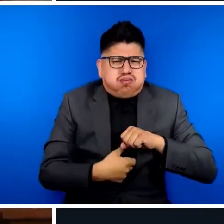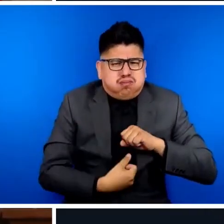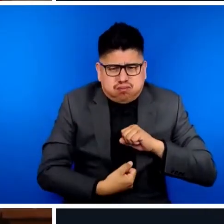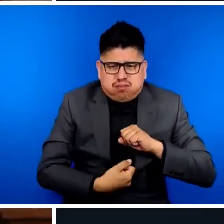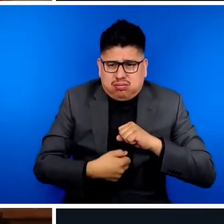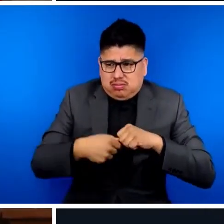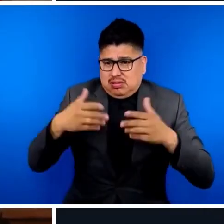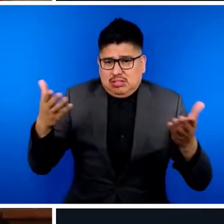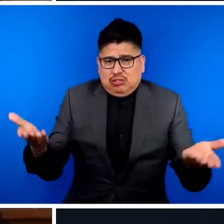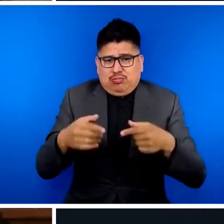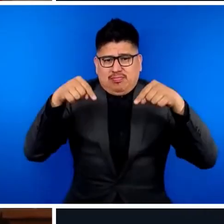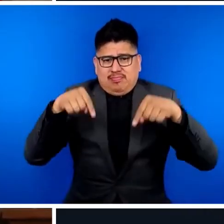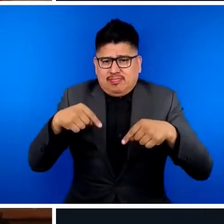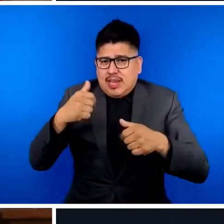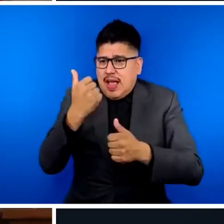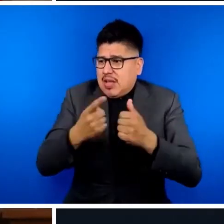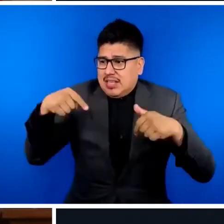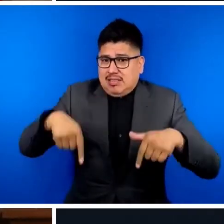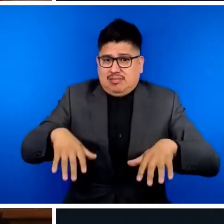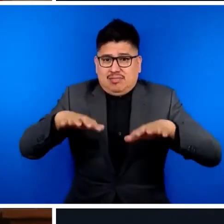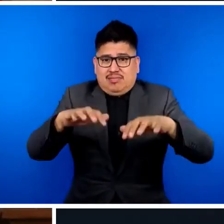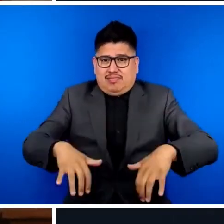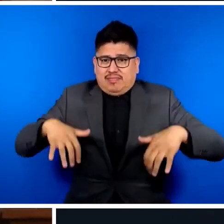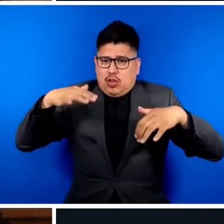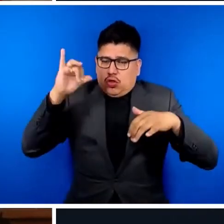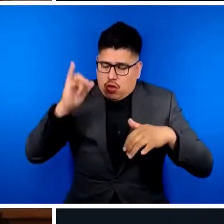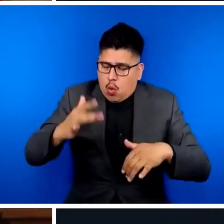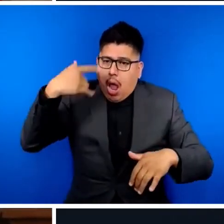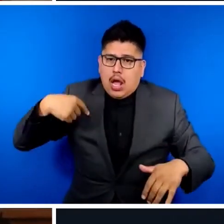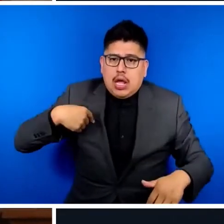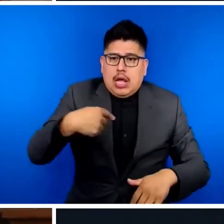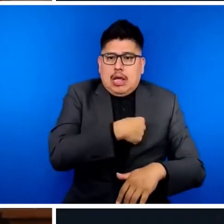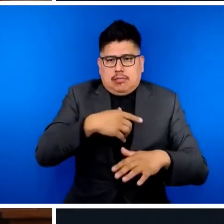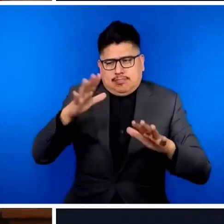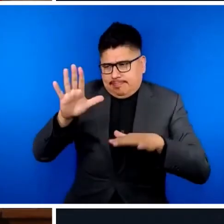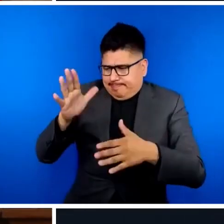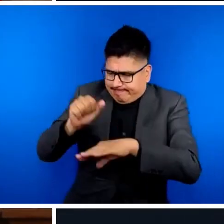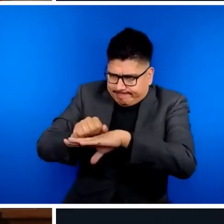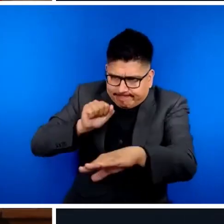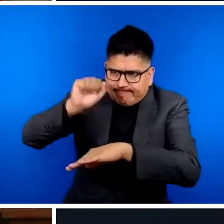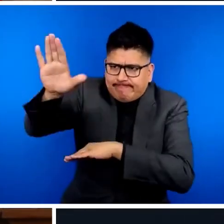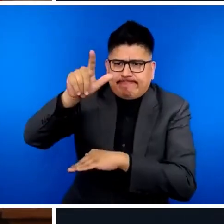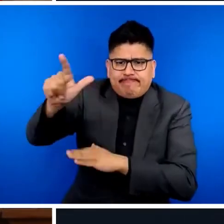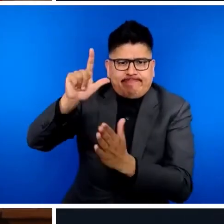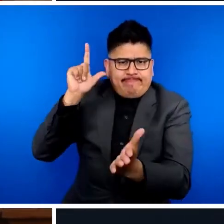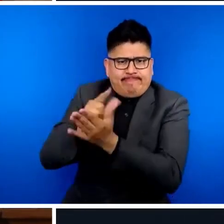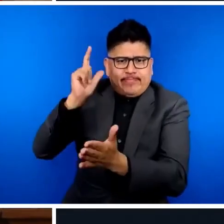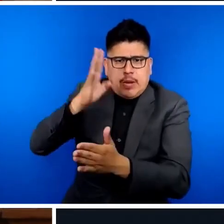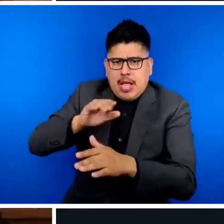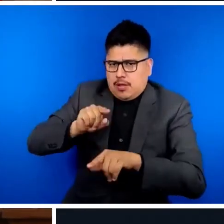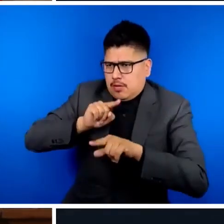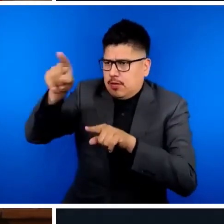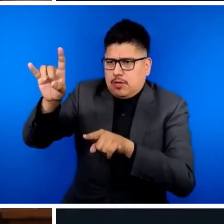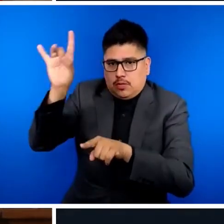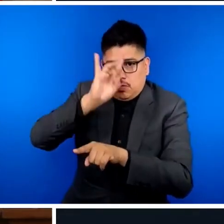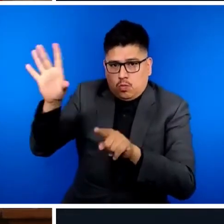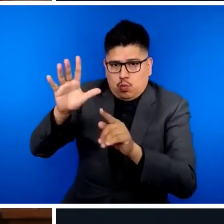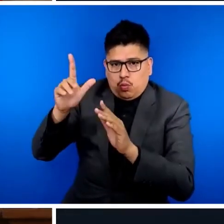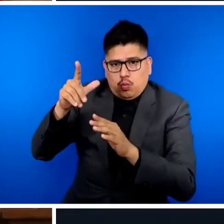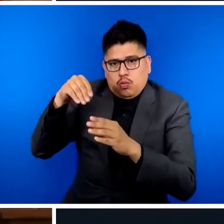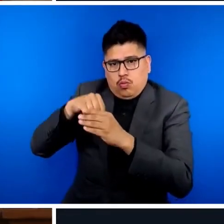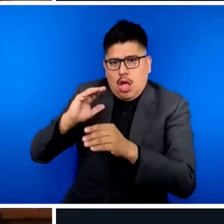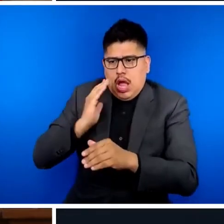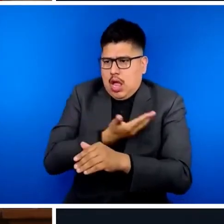in this chamber exactly why we are deporting illegal alien criminals to our country at record numbers, and we're getting